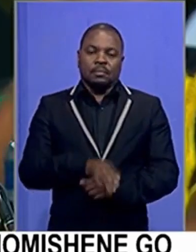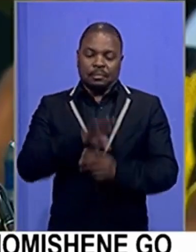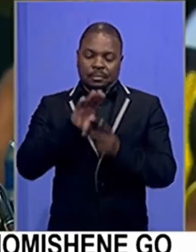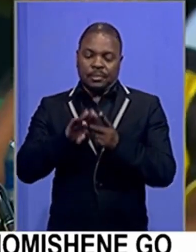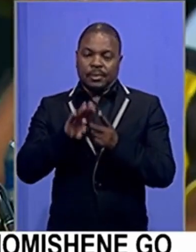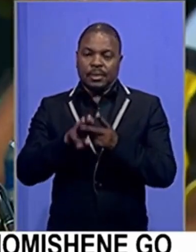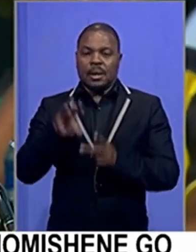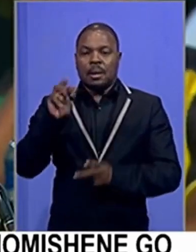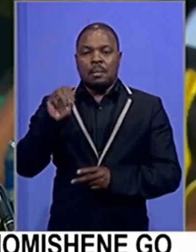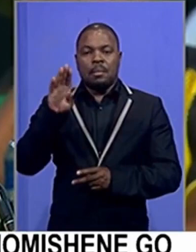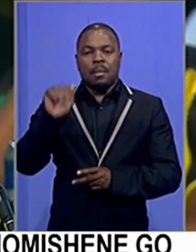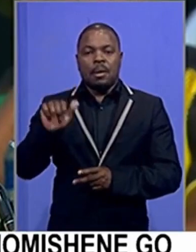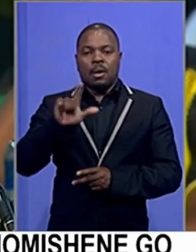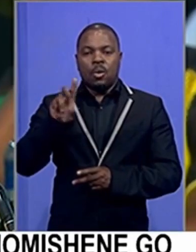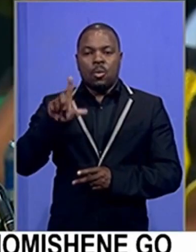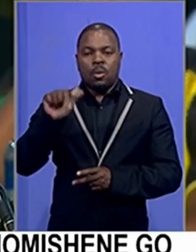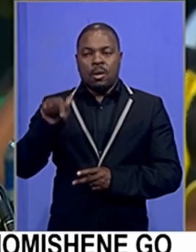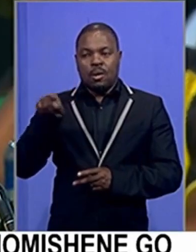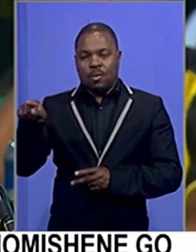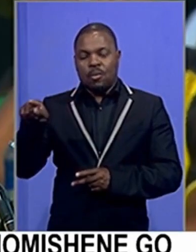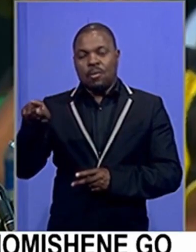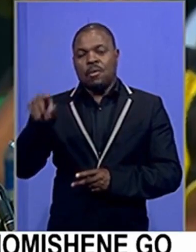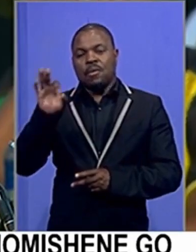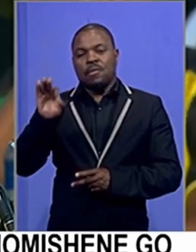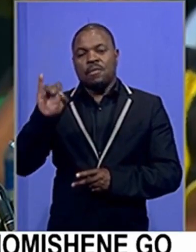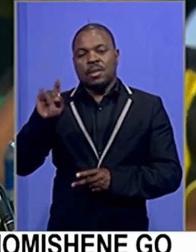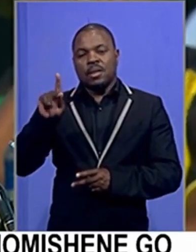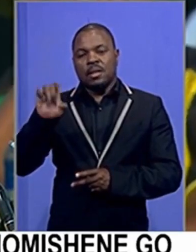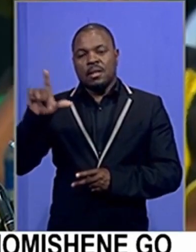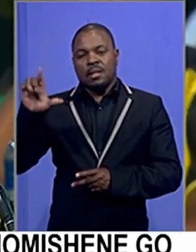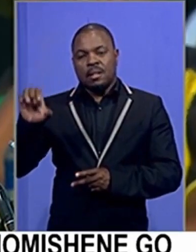Comrade Mbalula Fikile,